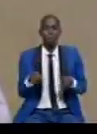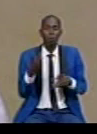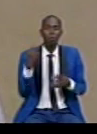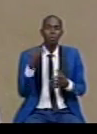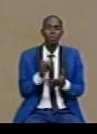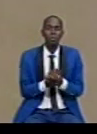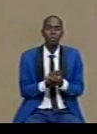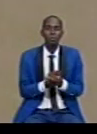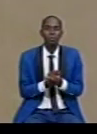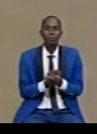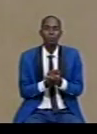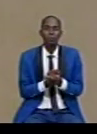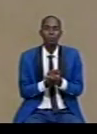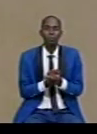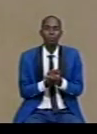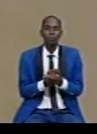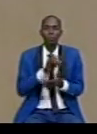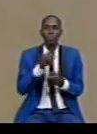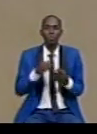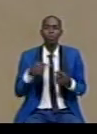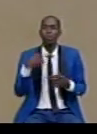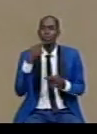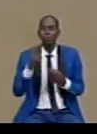was that when I told my wife to call my junior brother,